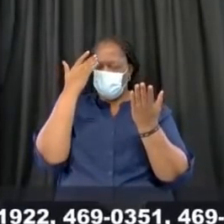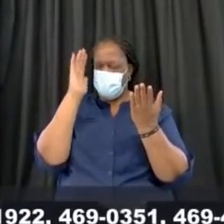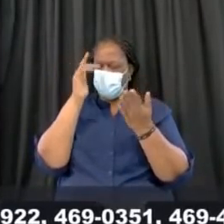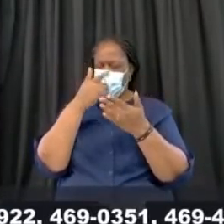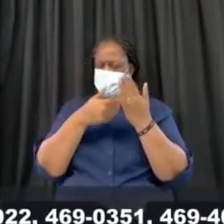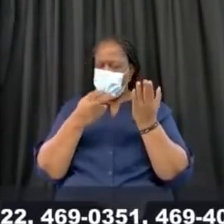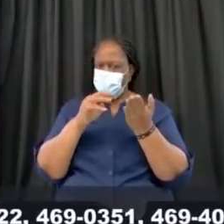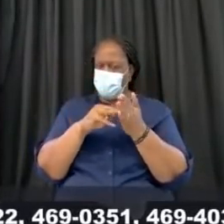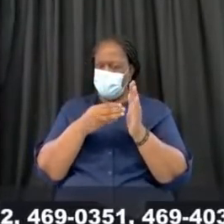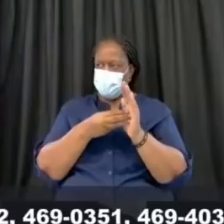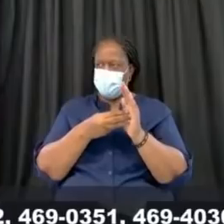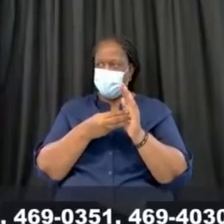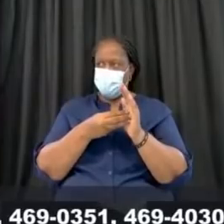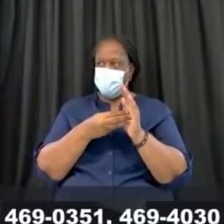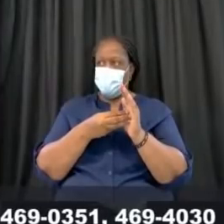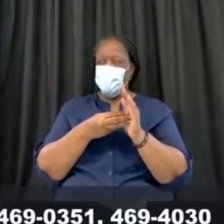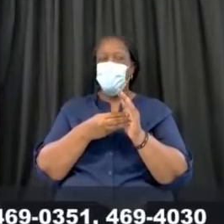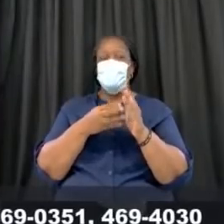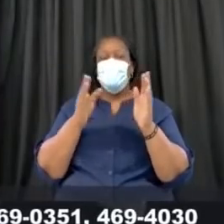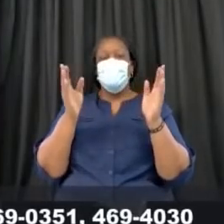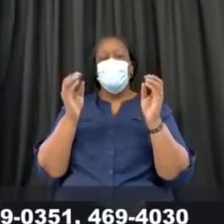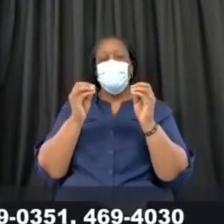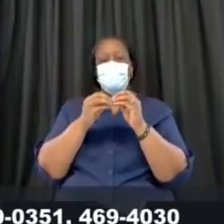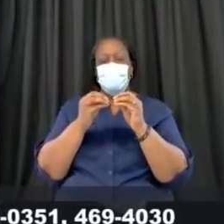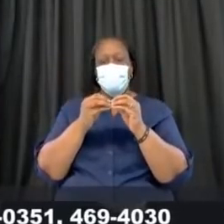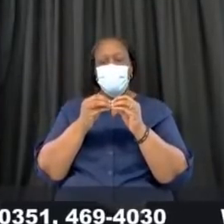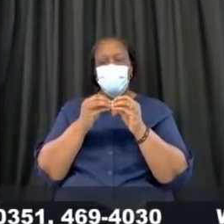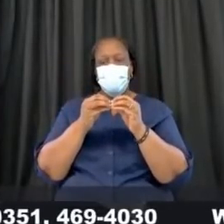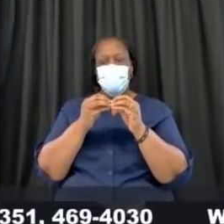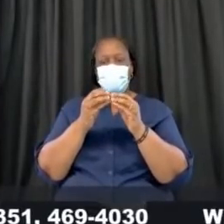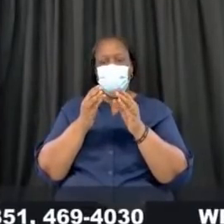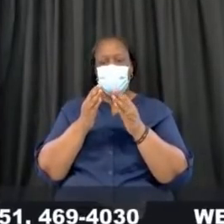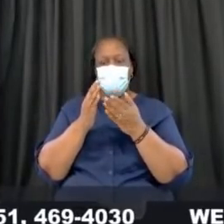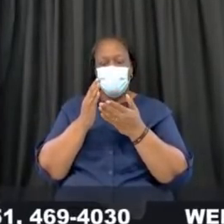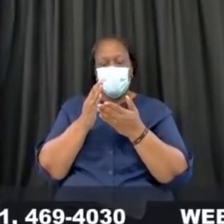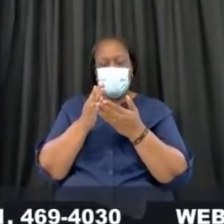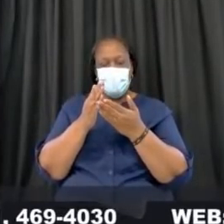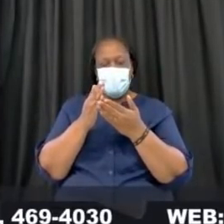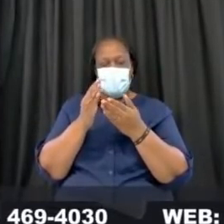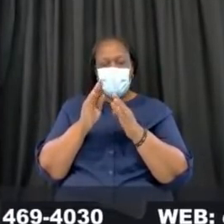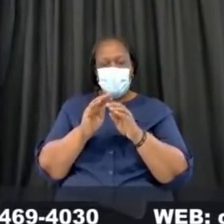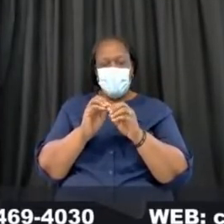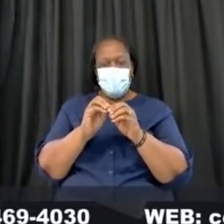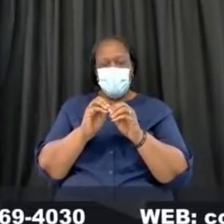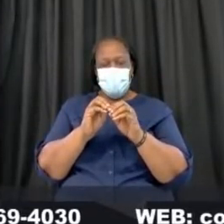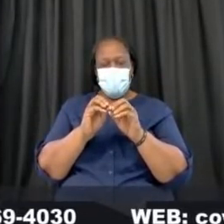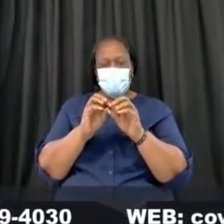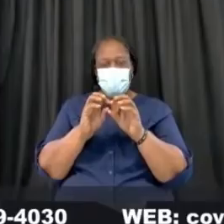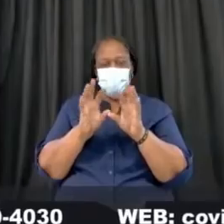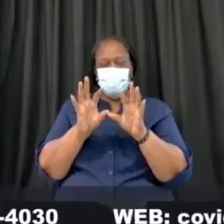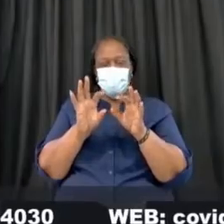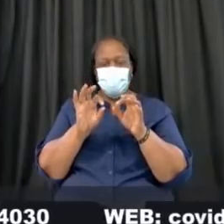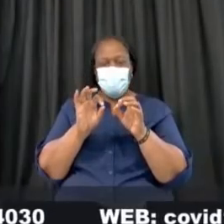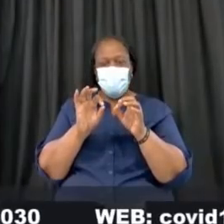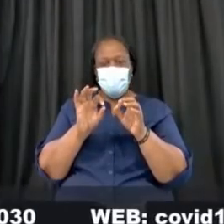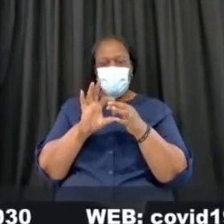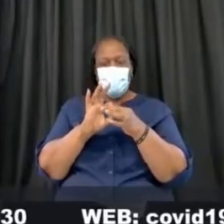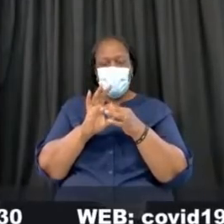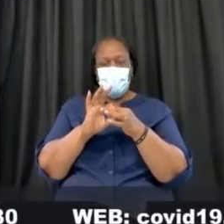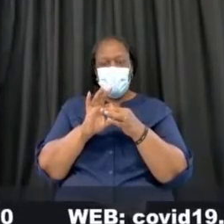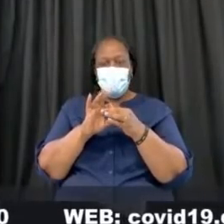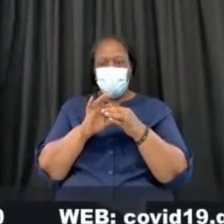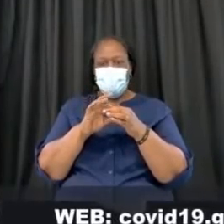the further easing of the restrictions that were announced for, well, that was proposed for the 1st of October,